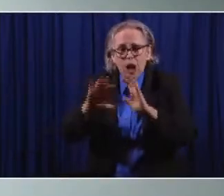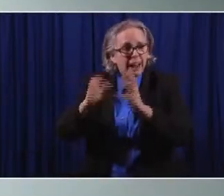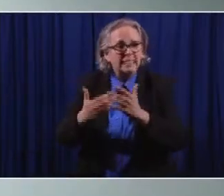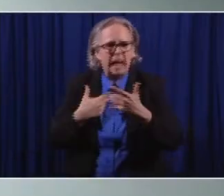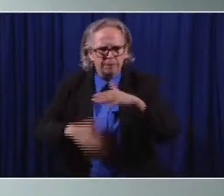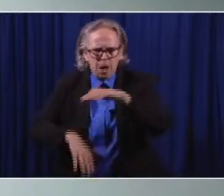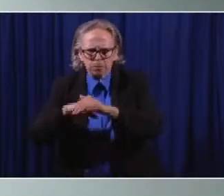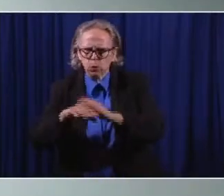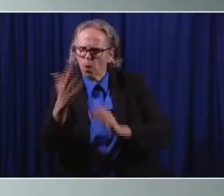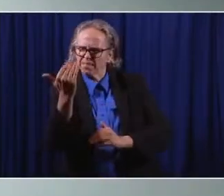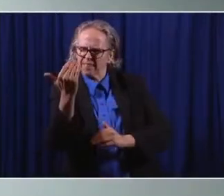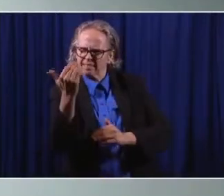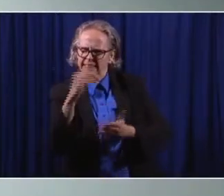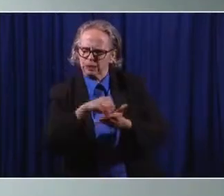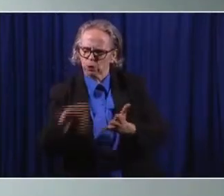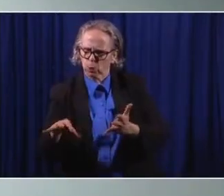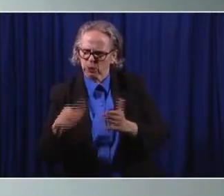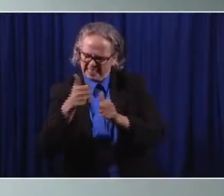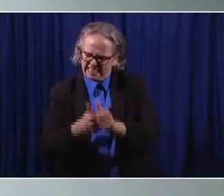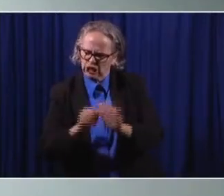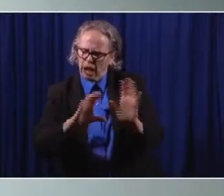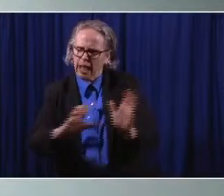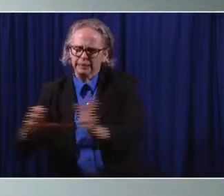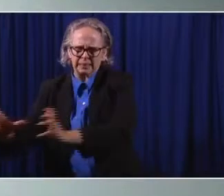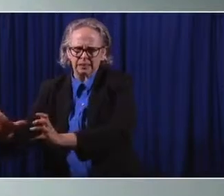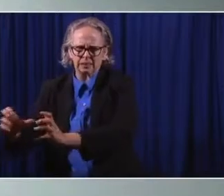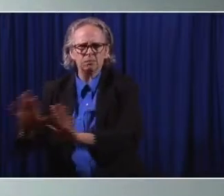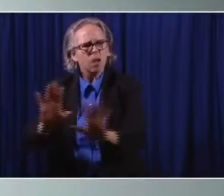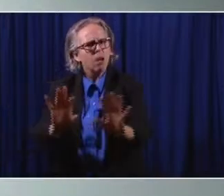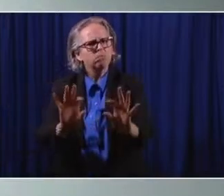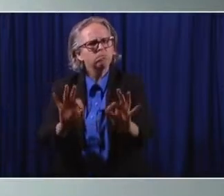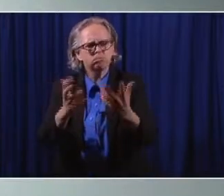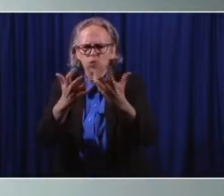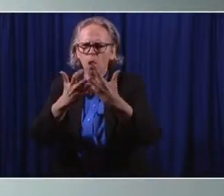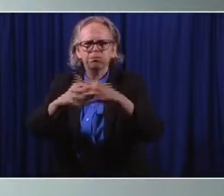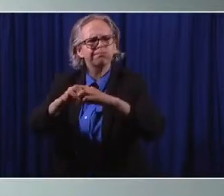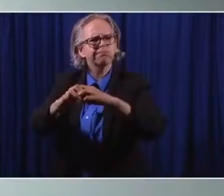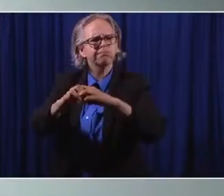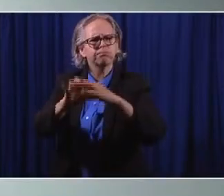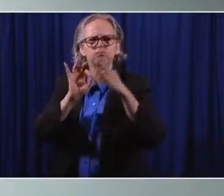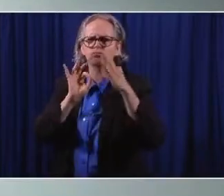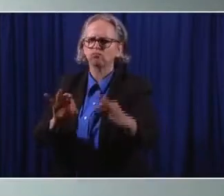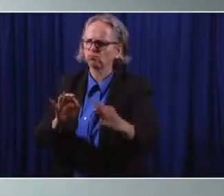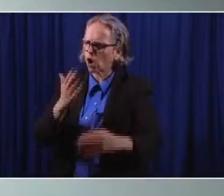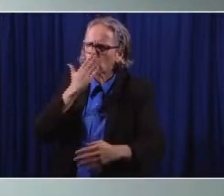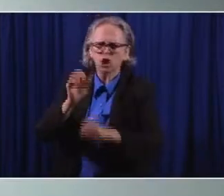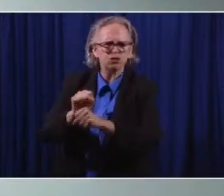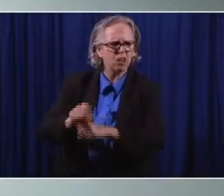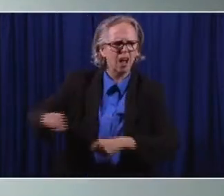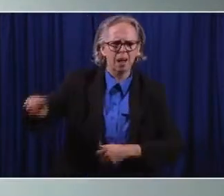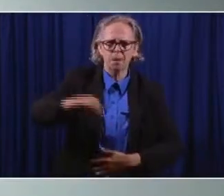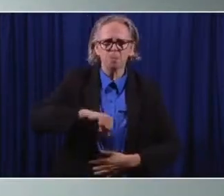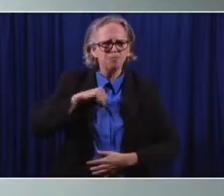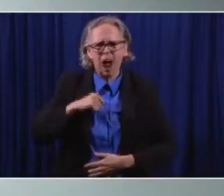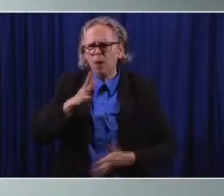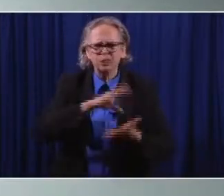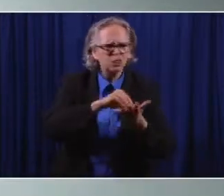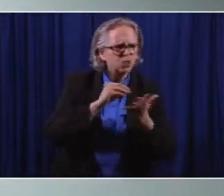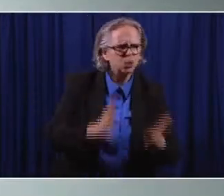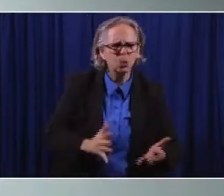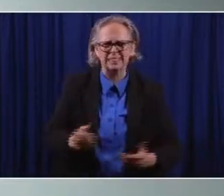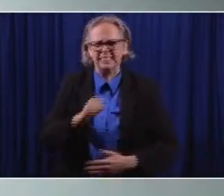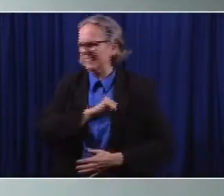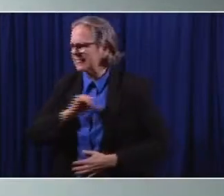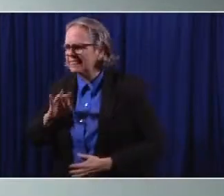Our students are doing a great job. I have to say what a great job and how proud I am of not only our students, our staff, our